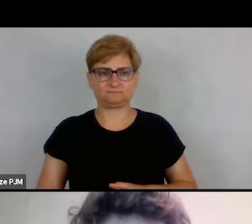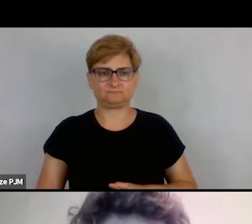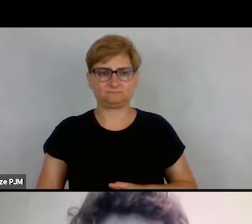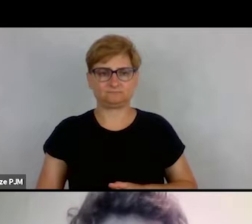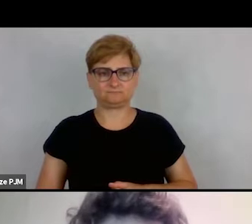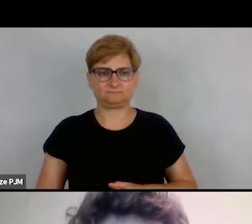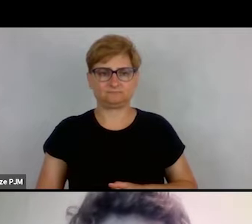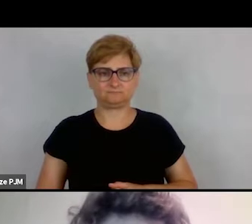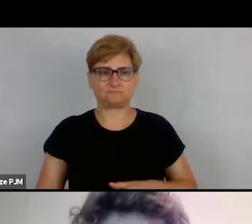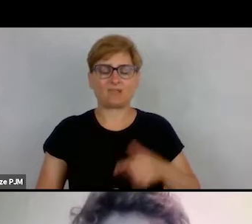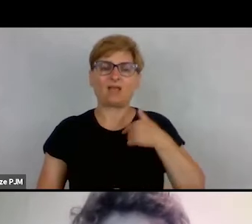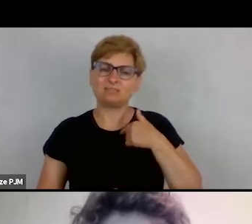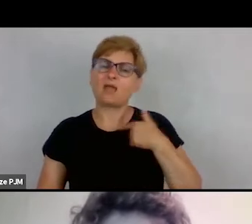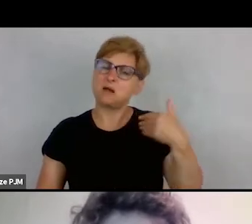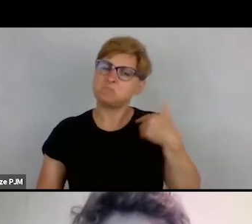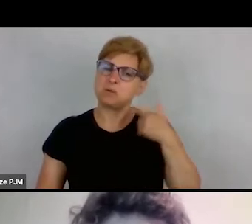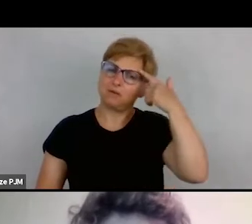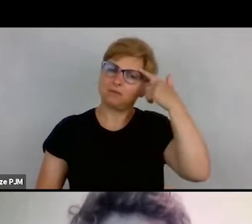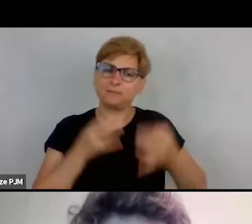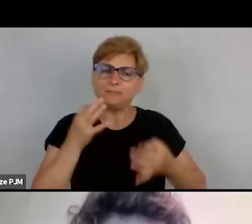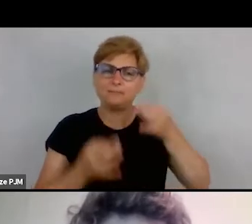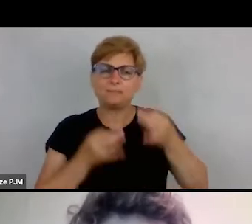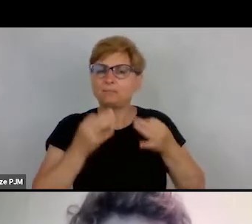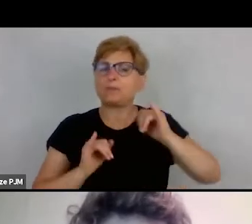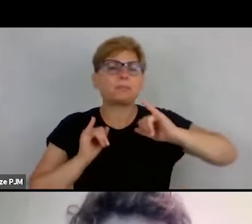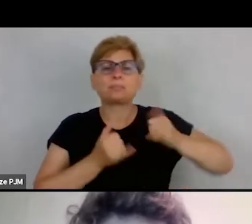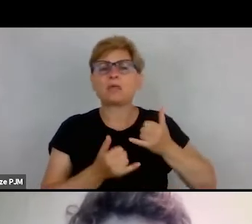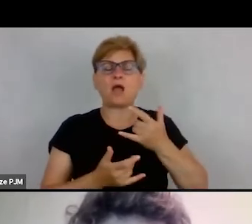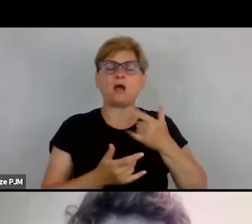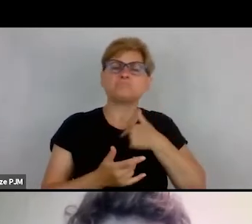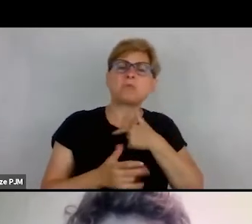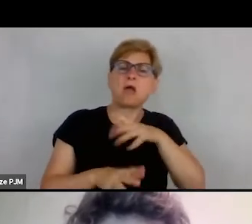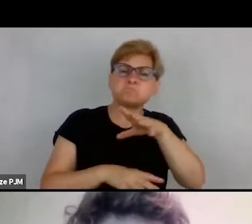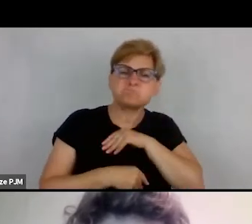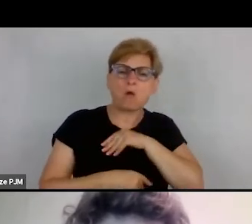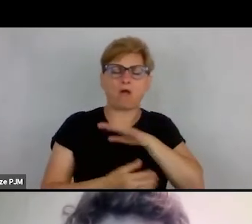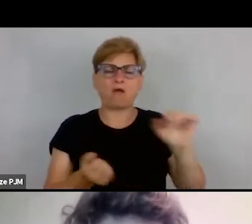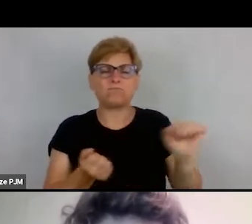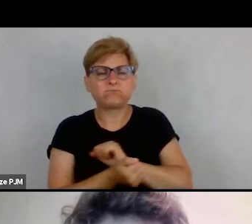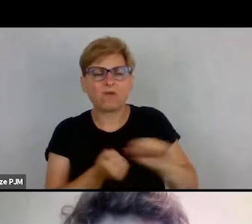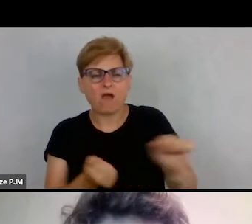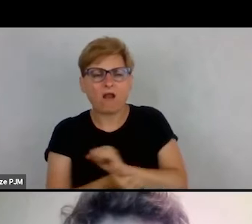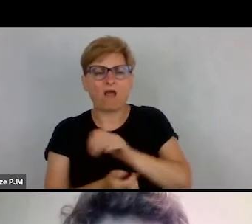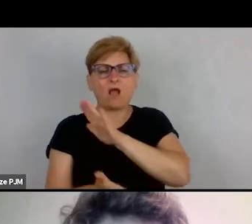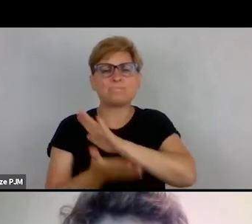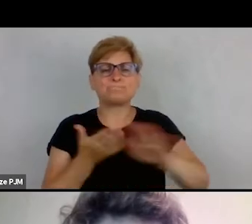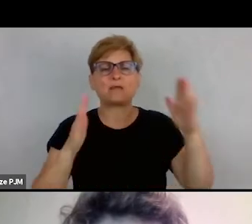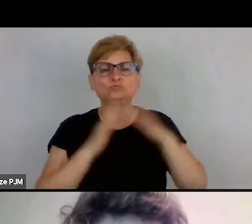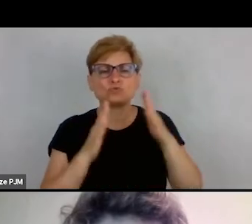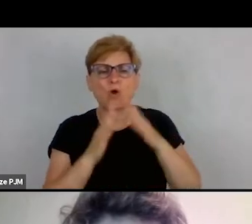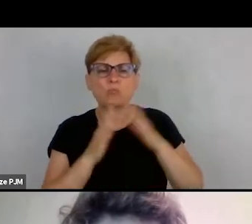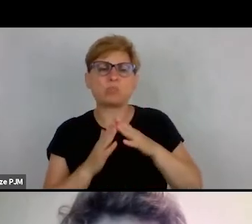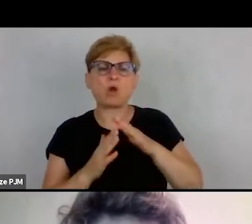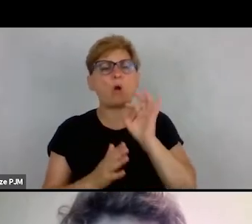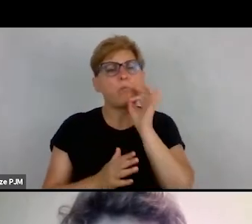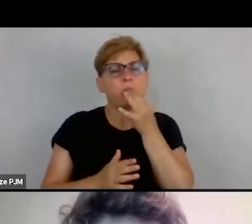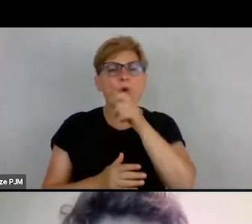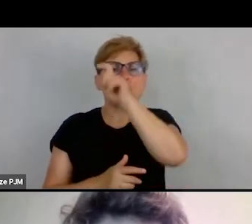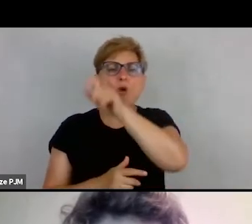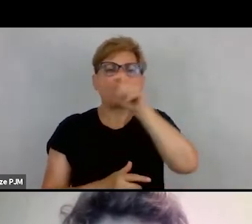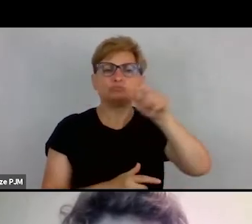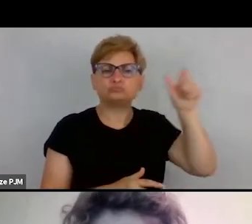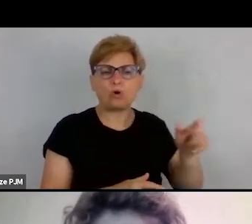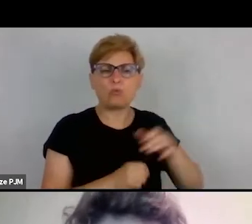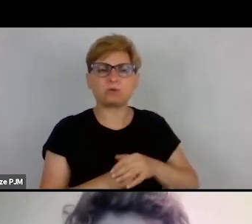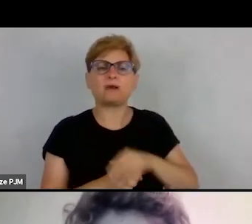it before young people are put on the streets? Because in San Francisco, in the early 1990s, young people were quickly ending